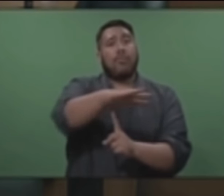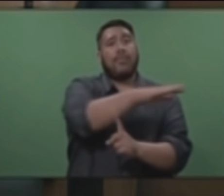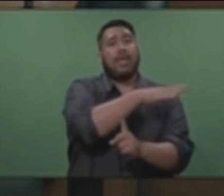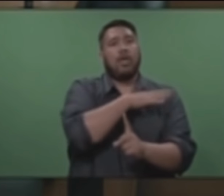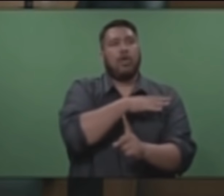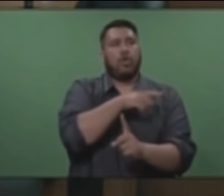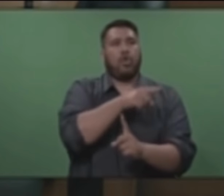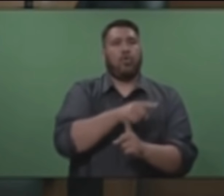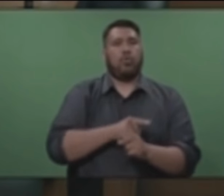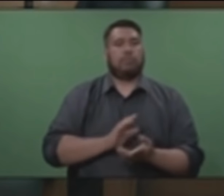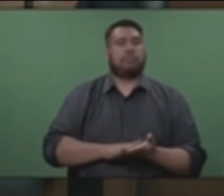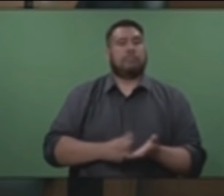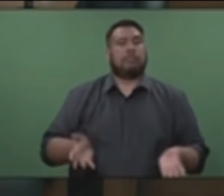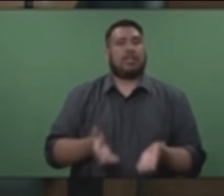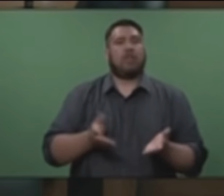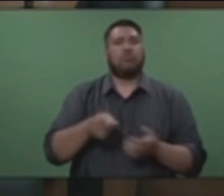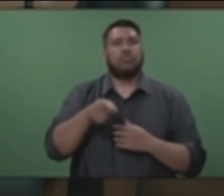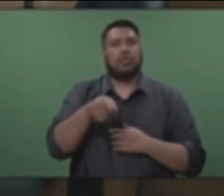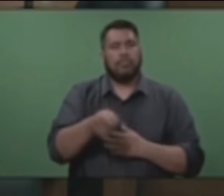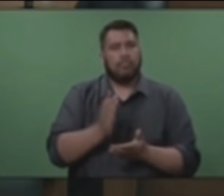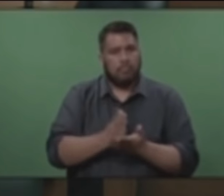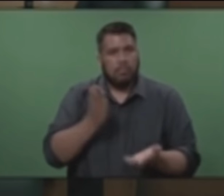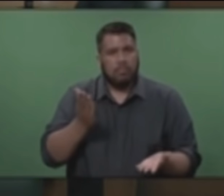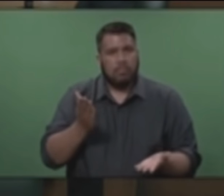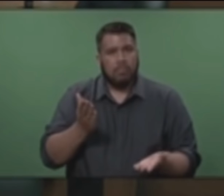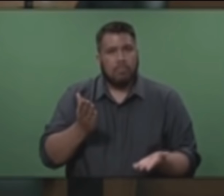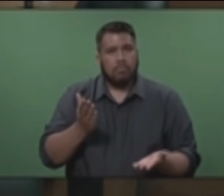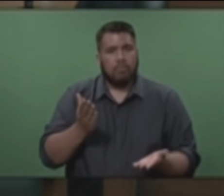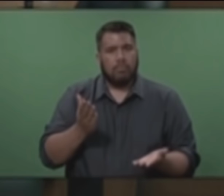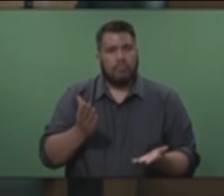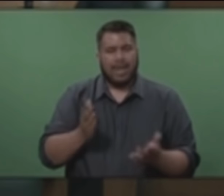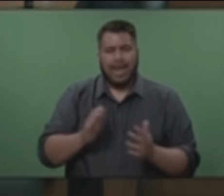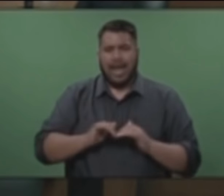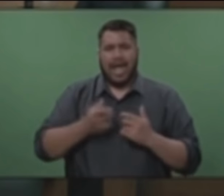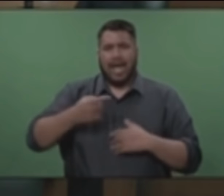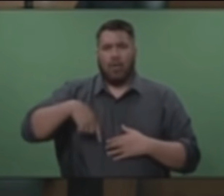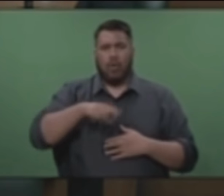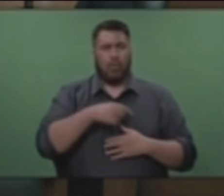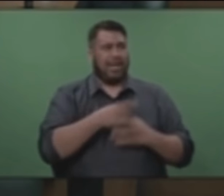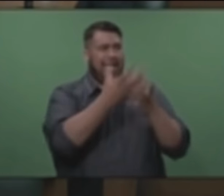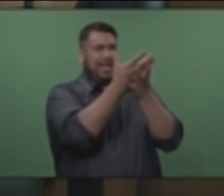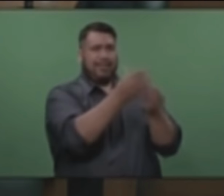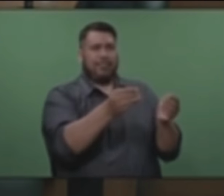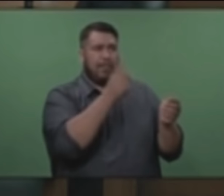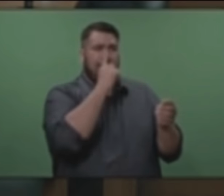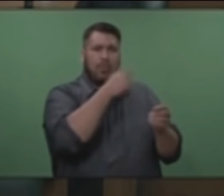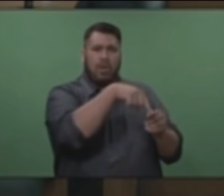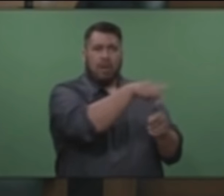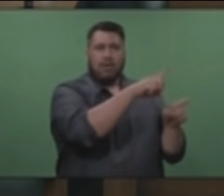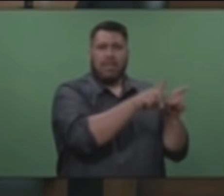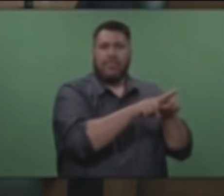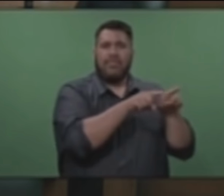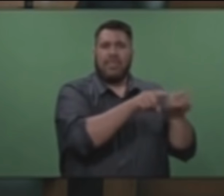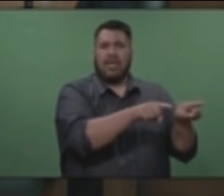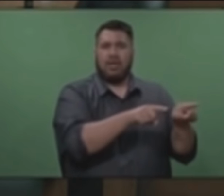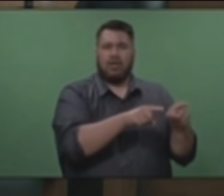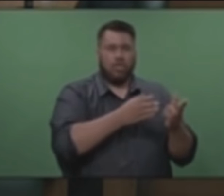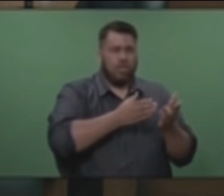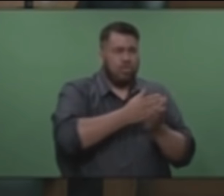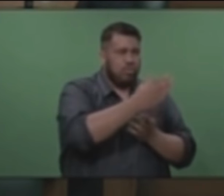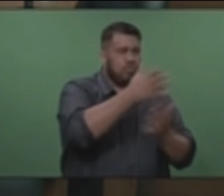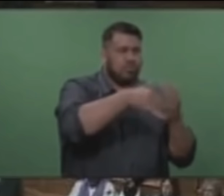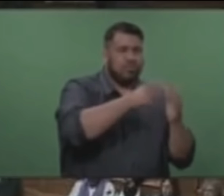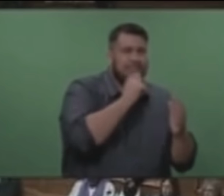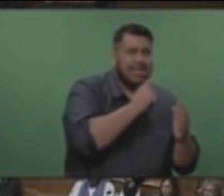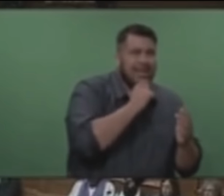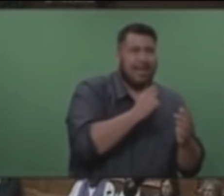offline. How do we combat this in an age of social media and increasing technological